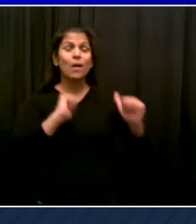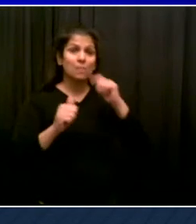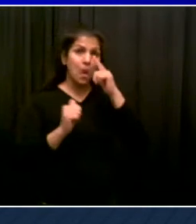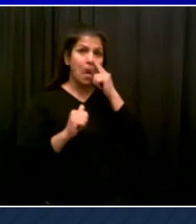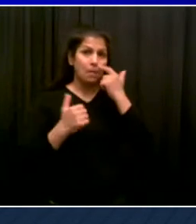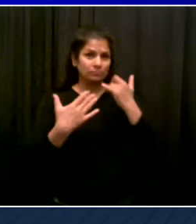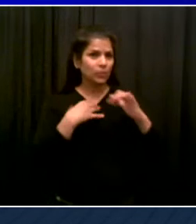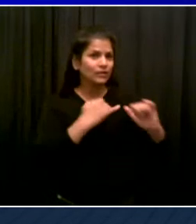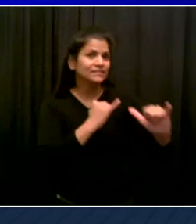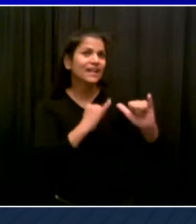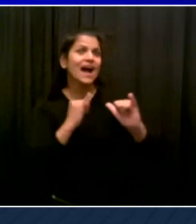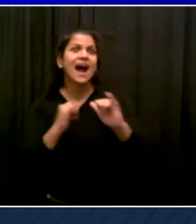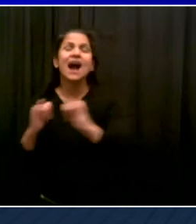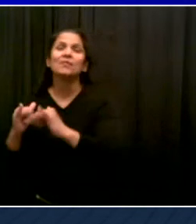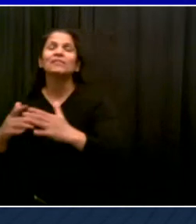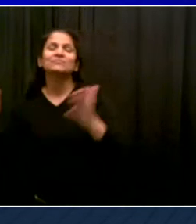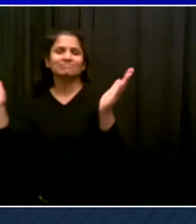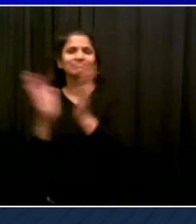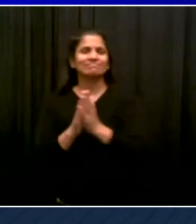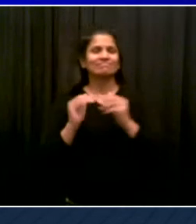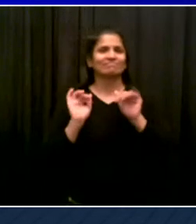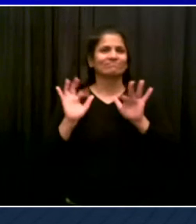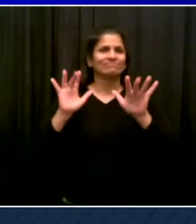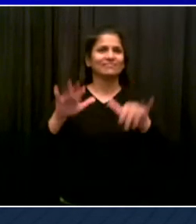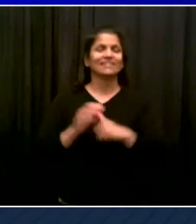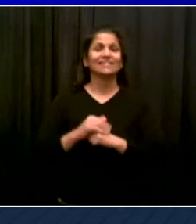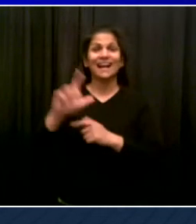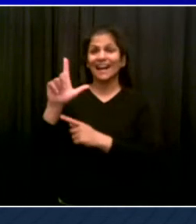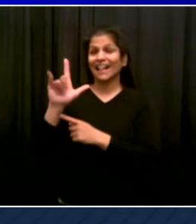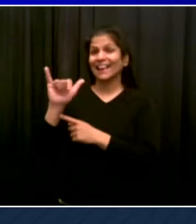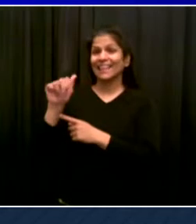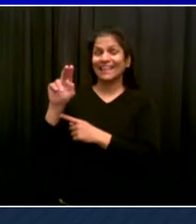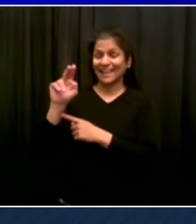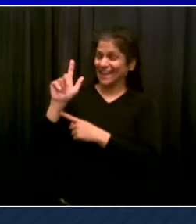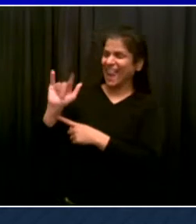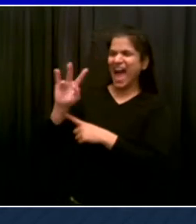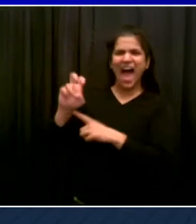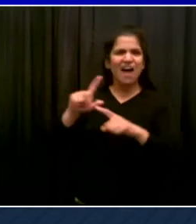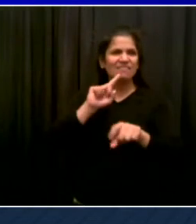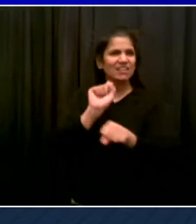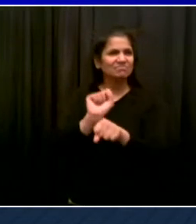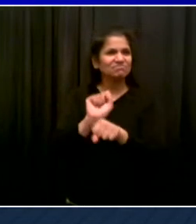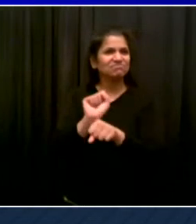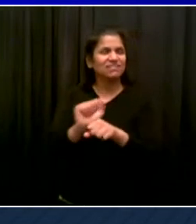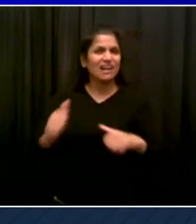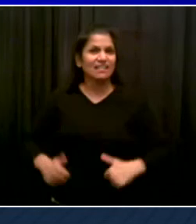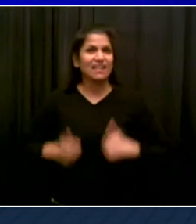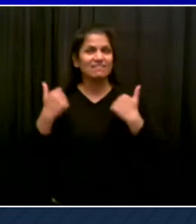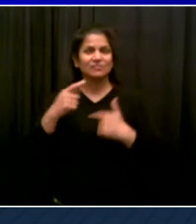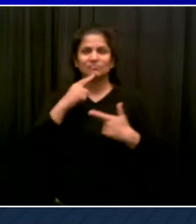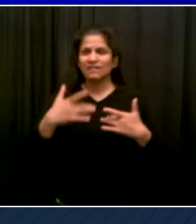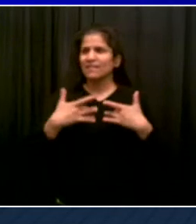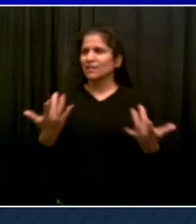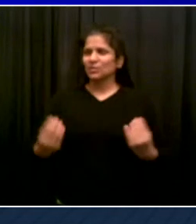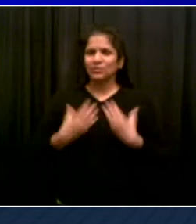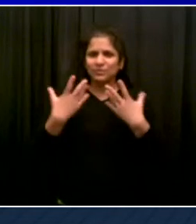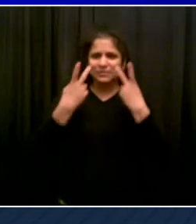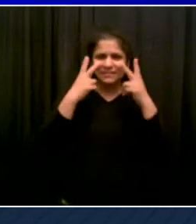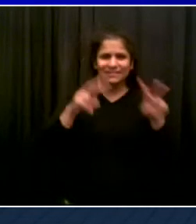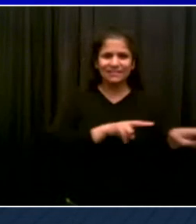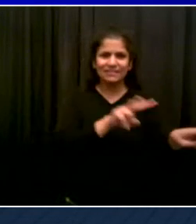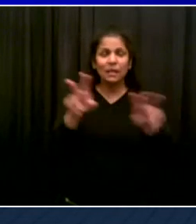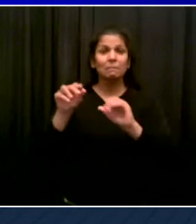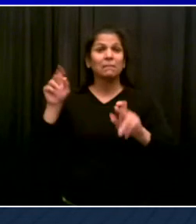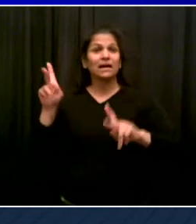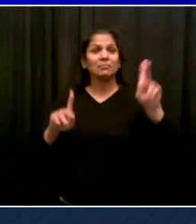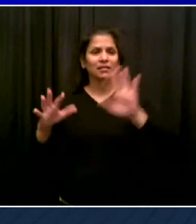performance again meant so much to him. And you could tell, it was just like gripping him. And I think that feeling is going to be so true for people this summer,